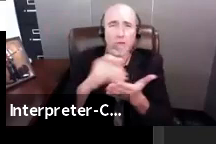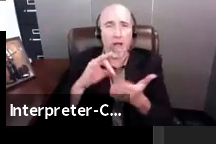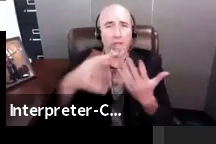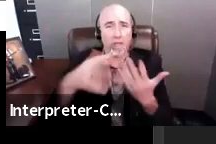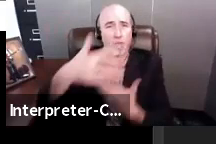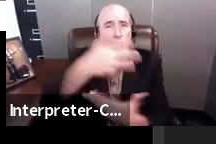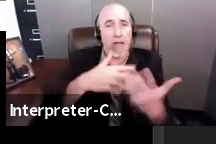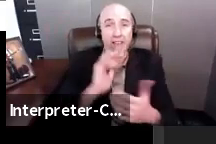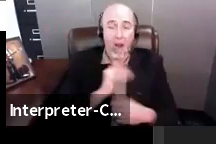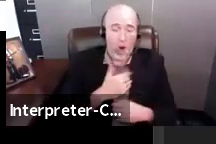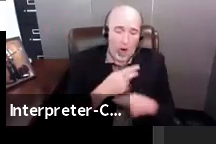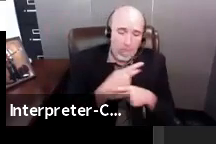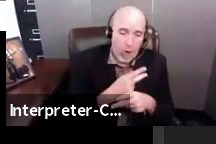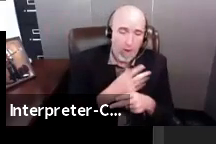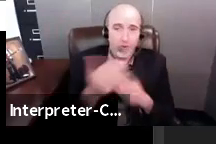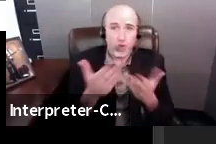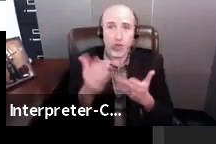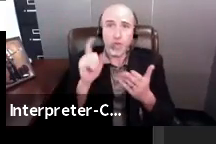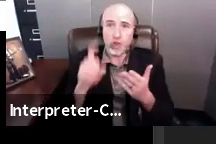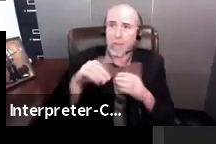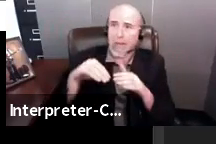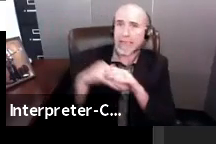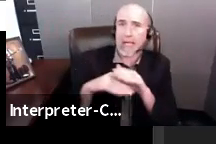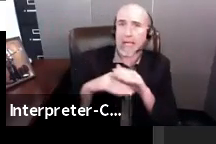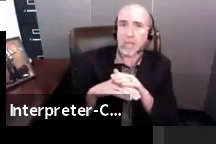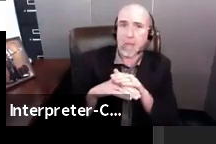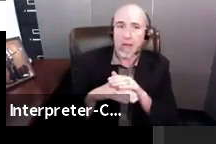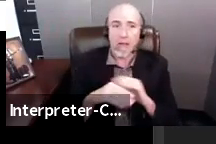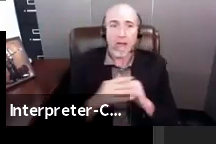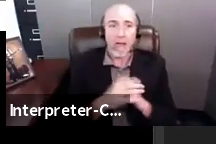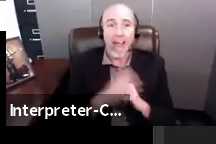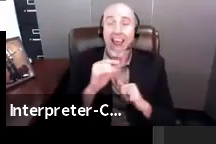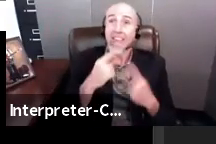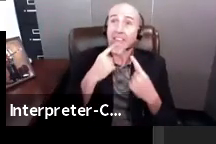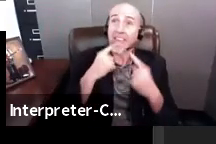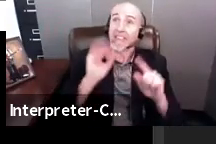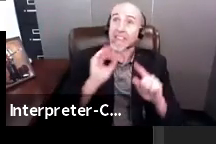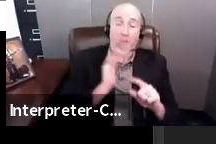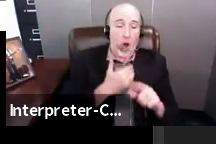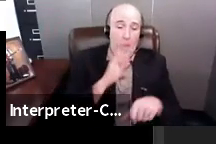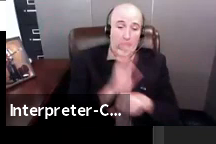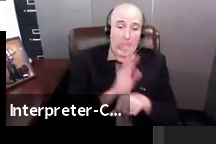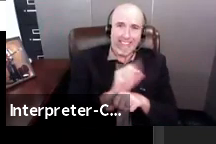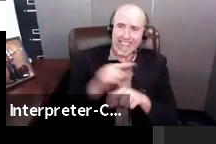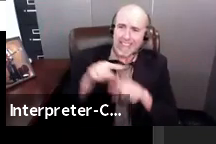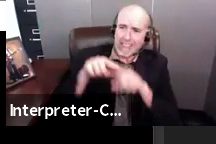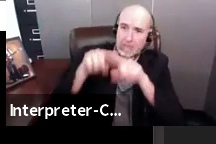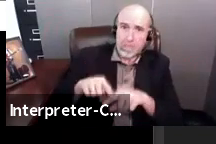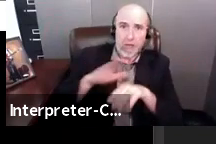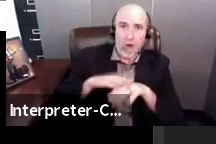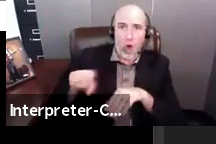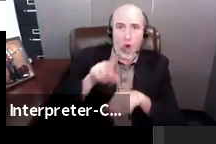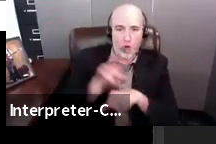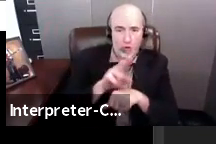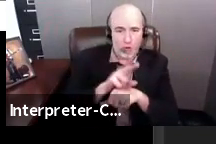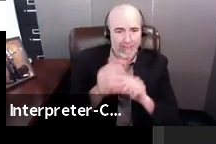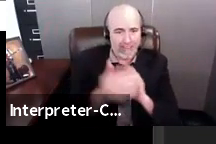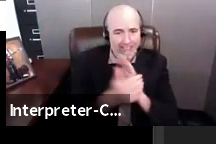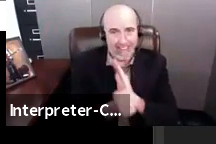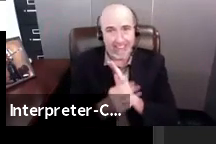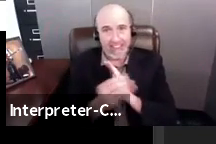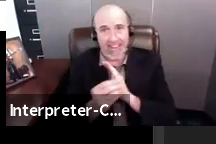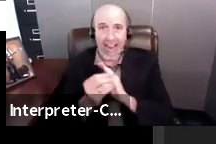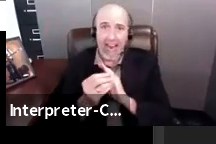our products and services should be accessible, and that the success of our business is dependent upon using the skills and talents of